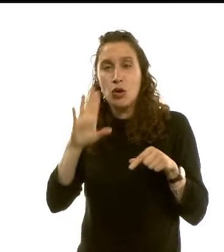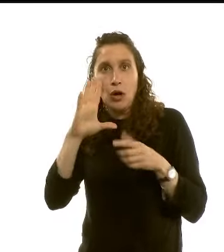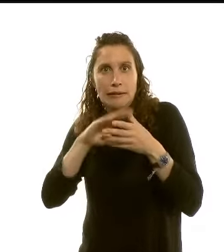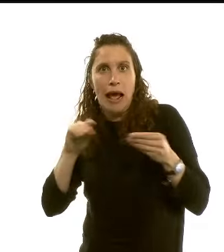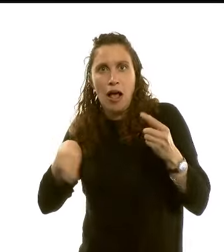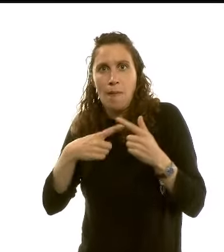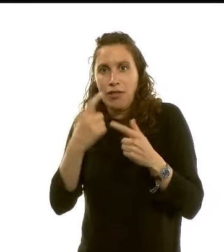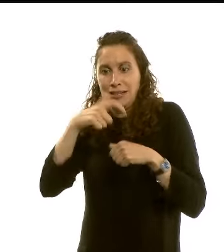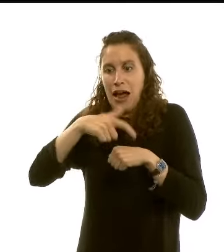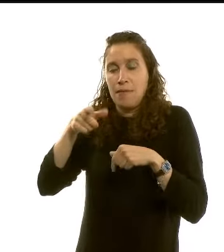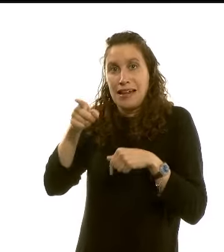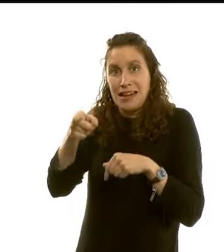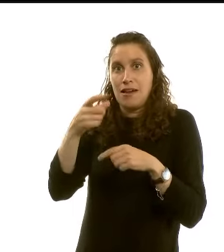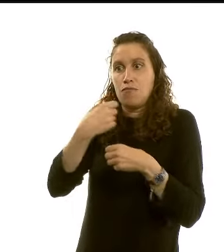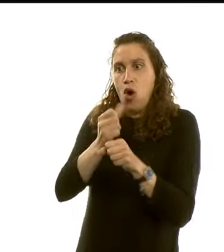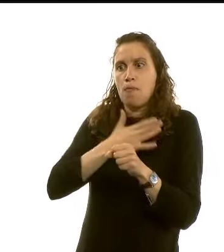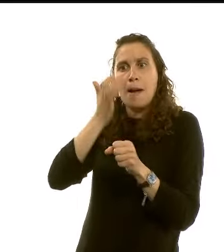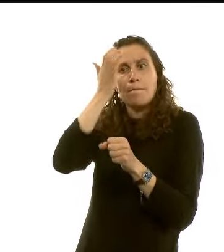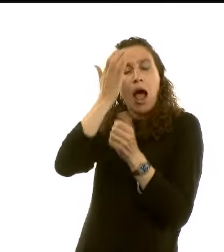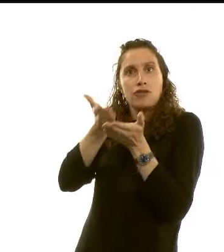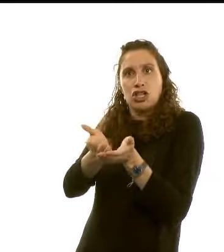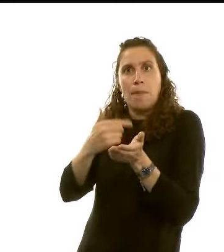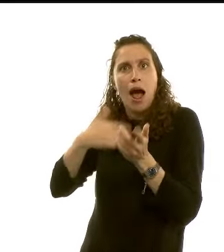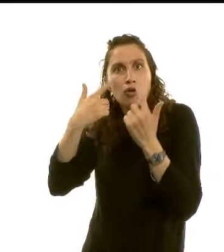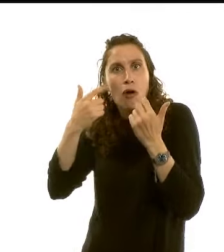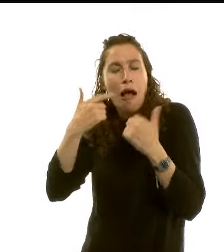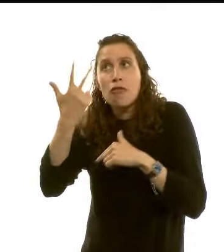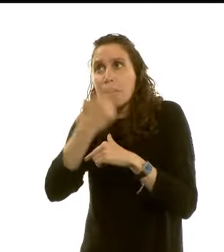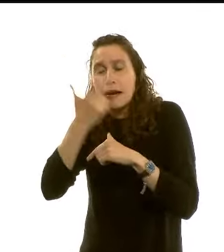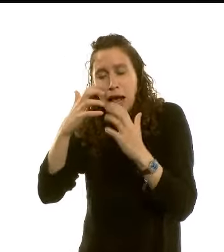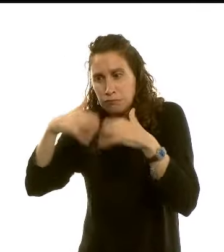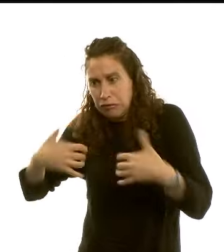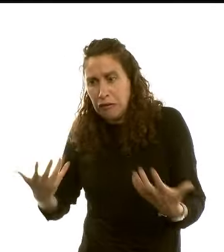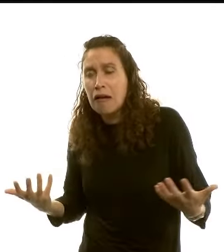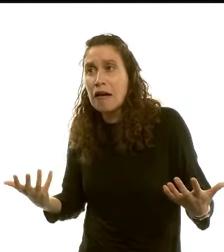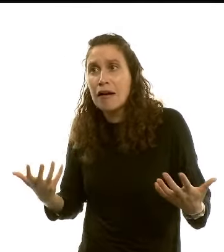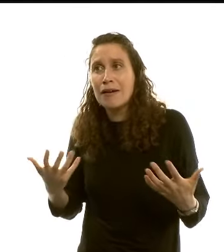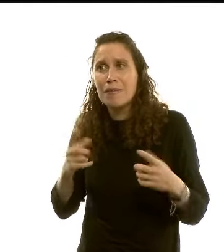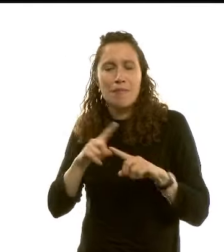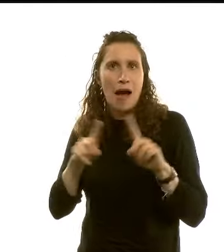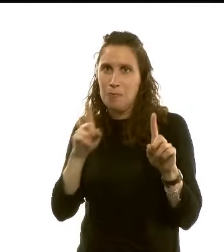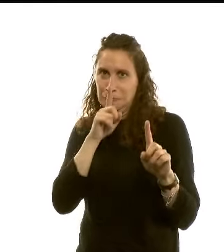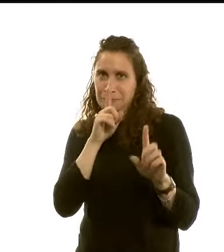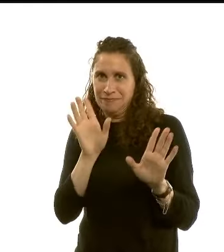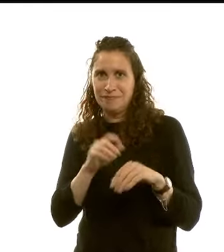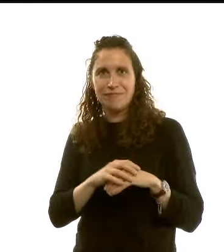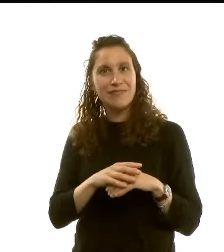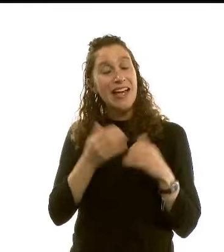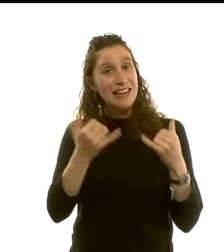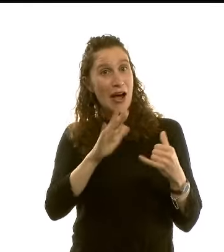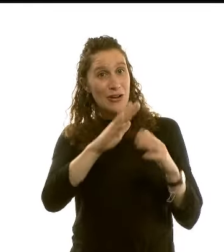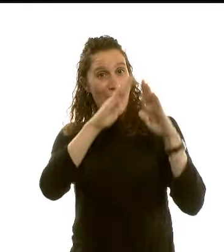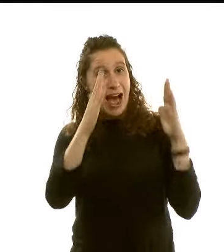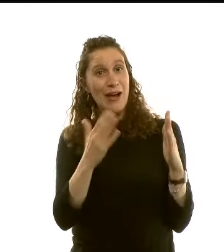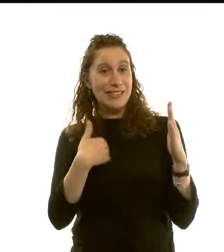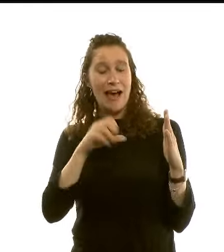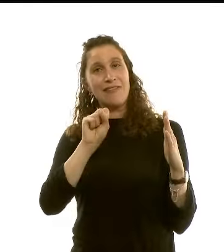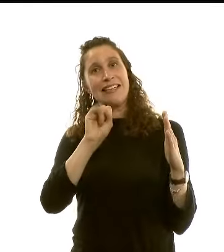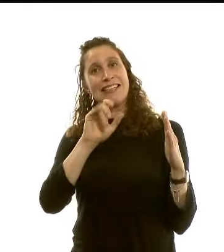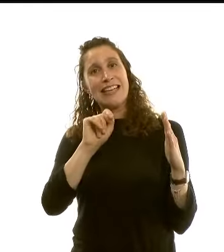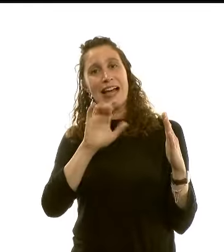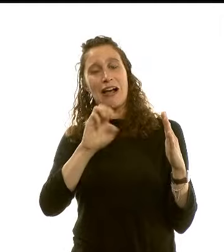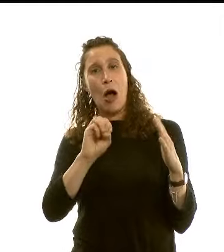broke my pirate ship and I cried for 3 days, but it's... Well, you just told it now, didn't you? Yeah, I don't know why I'm bringing that up. And now your house is a sitcom set. It's beautiful. Sort of.